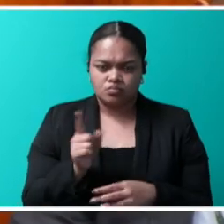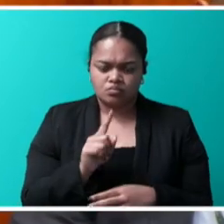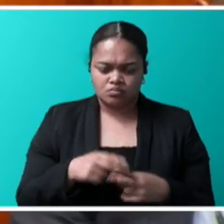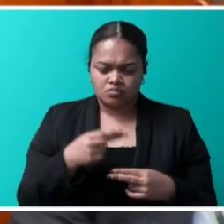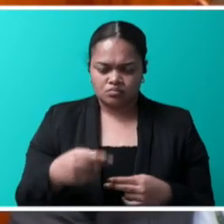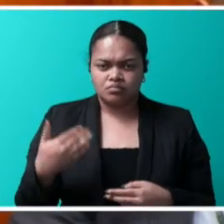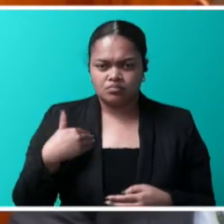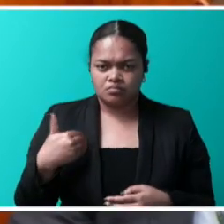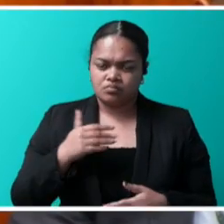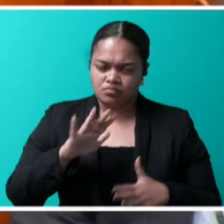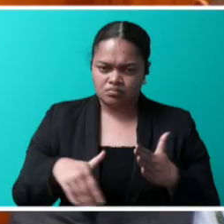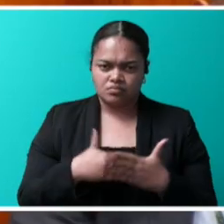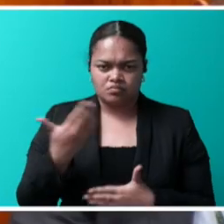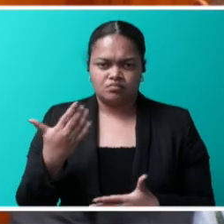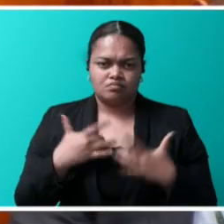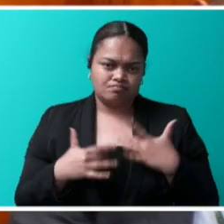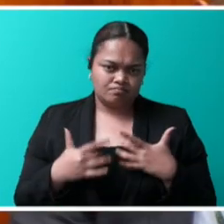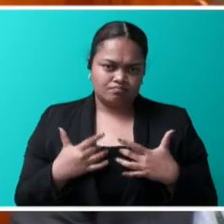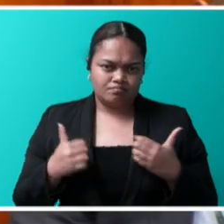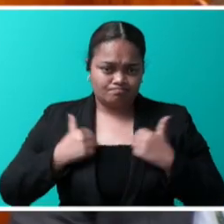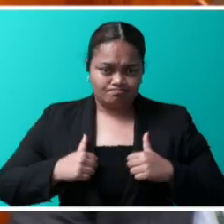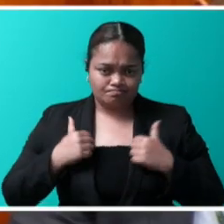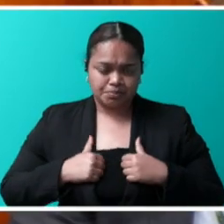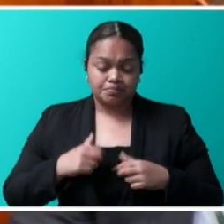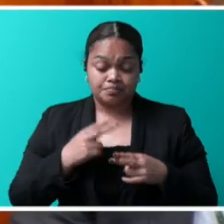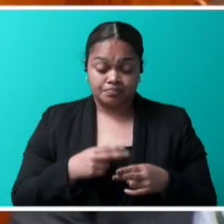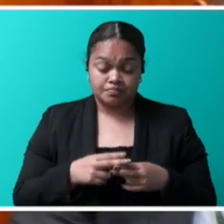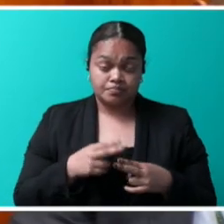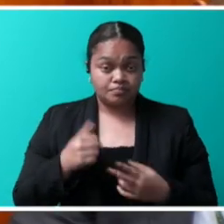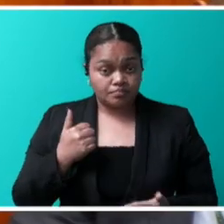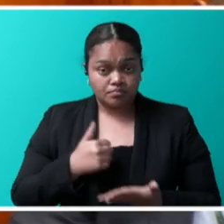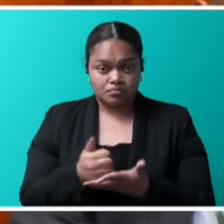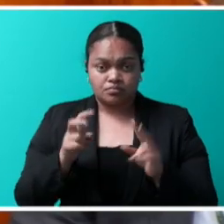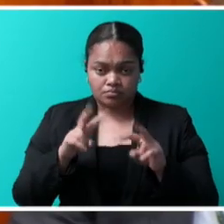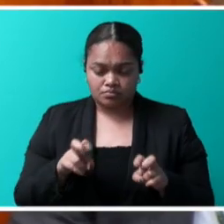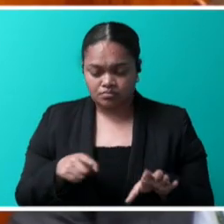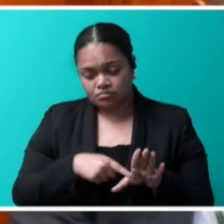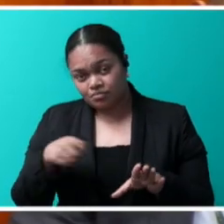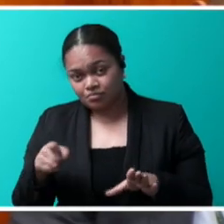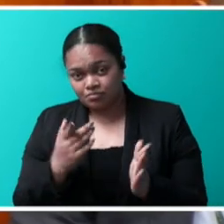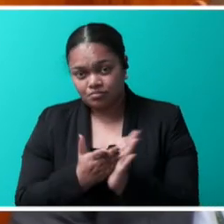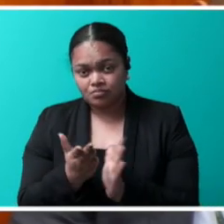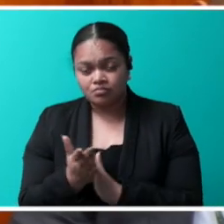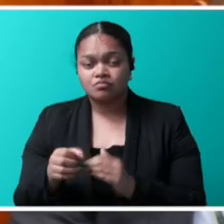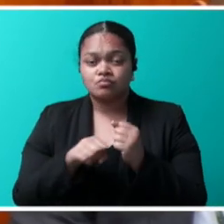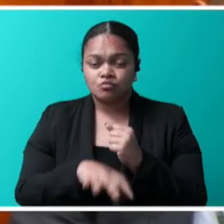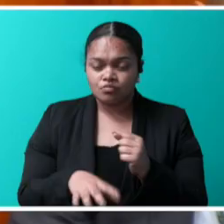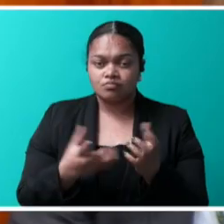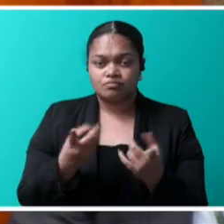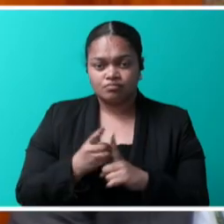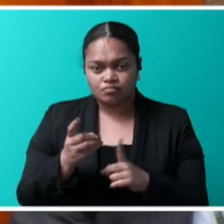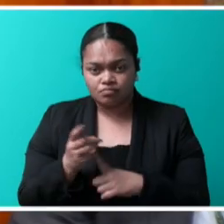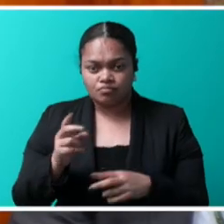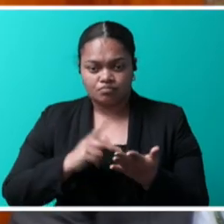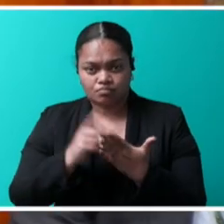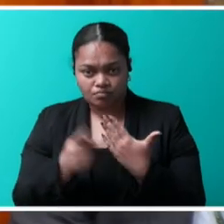into everyday farming practices. Through farm support, research and extension service, crop development programs, and assistance